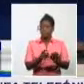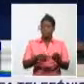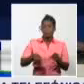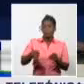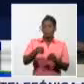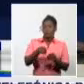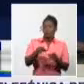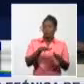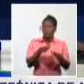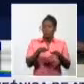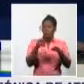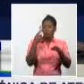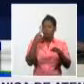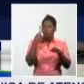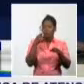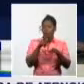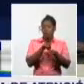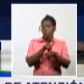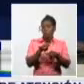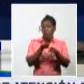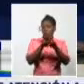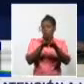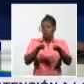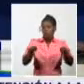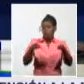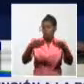tested positive.